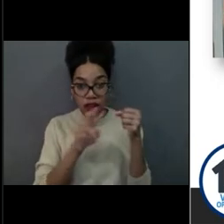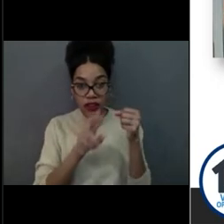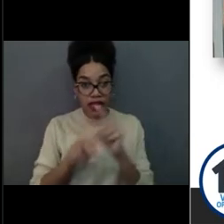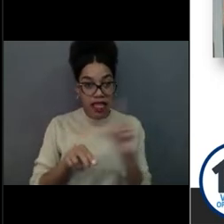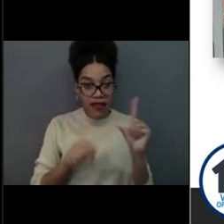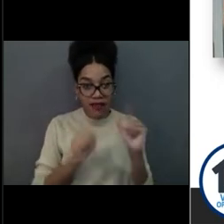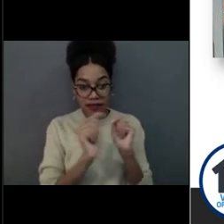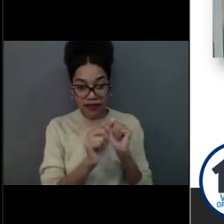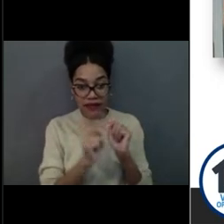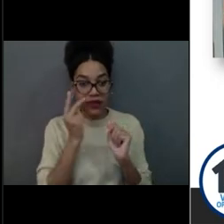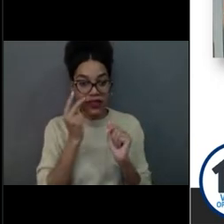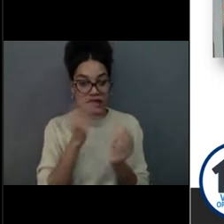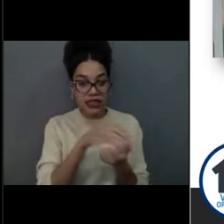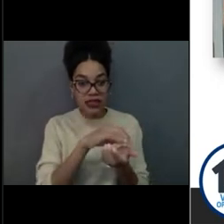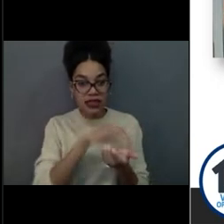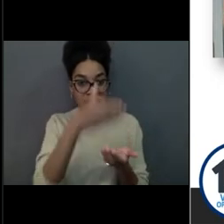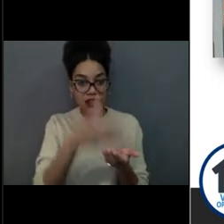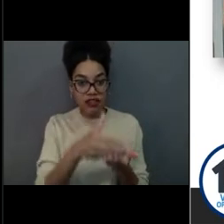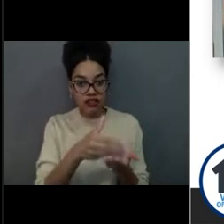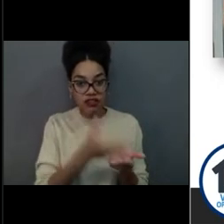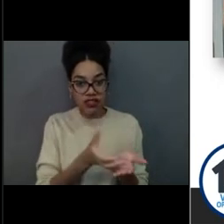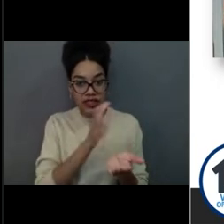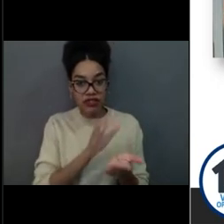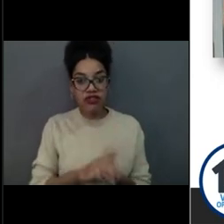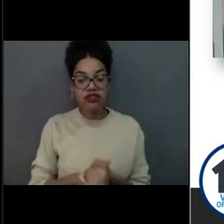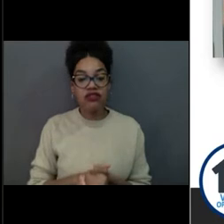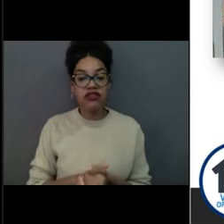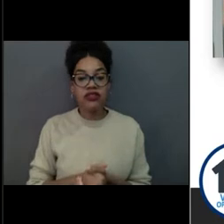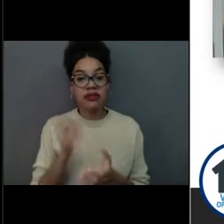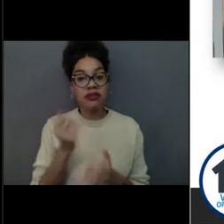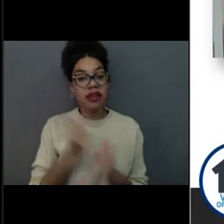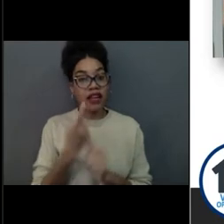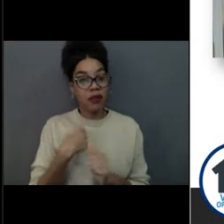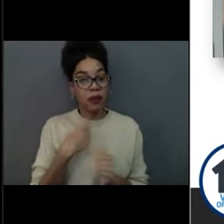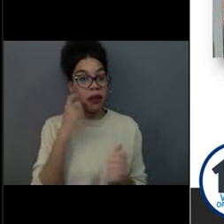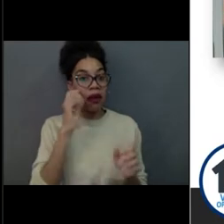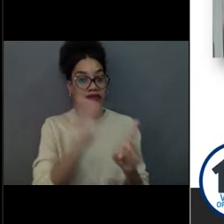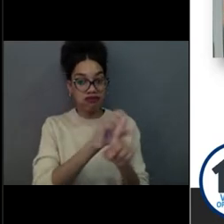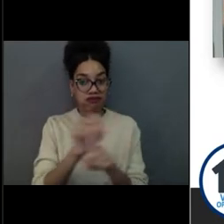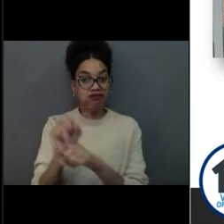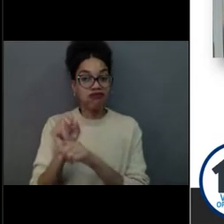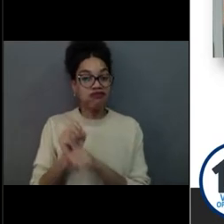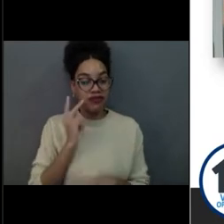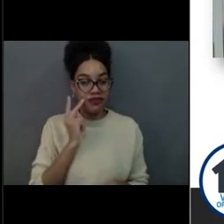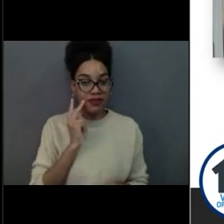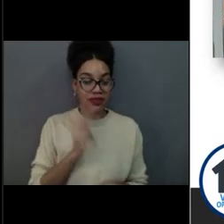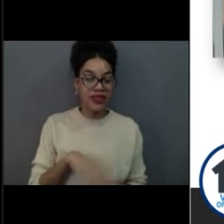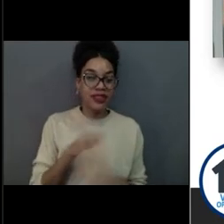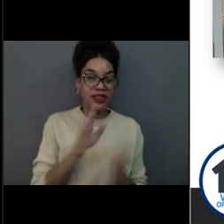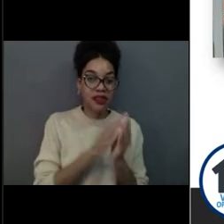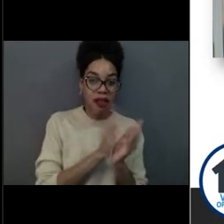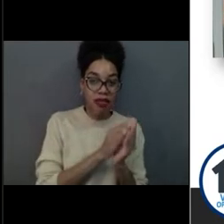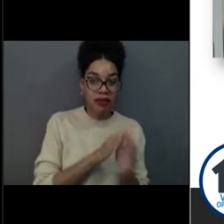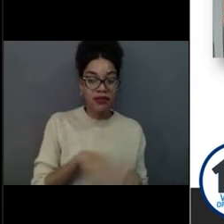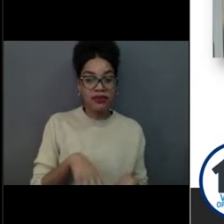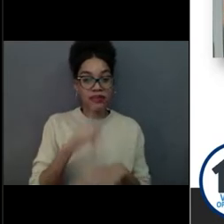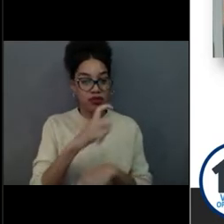there. And scallops, so everybody's got it. They all see them. They see the scallops, they see shrimp